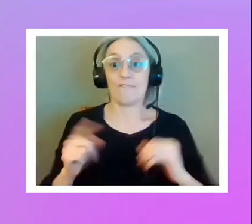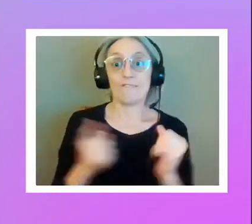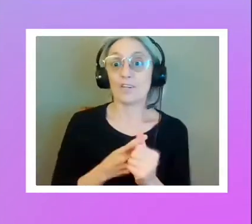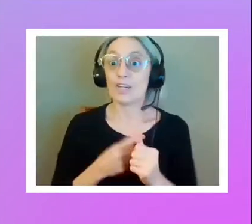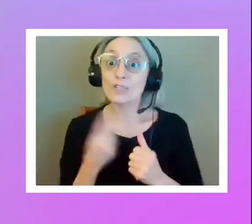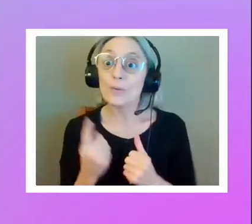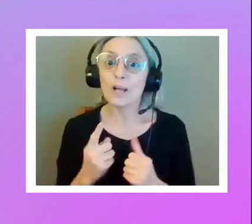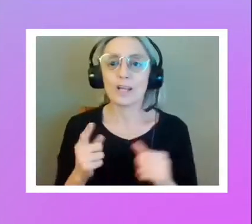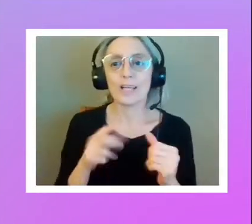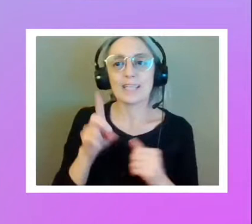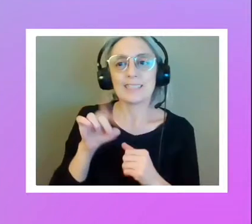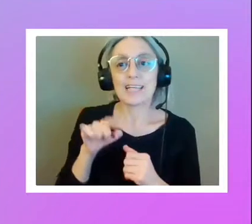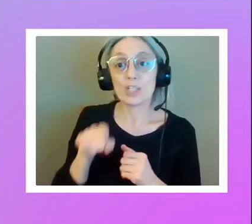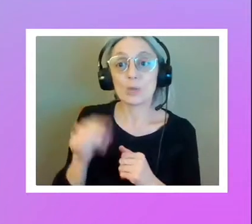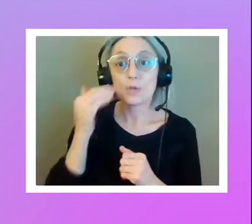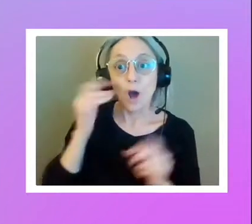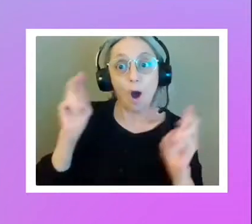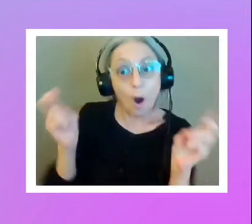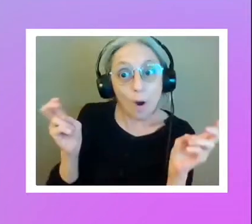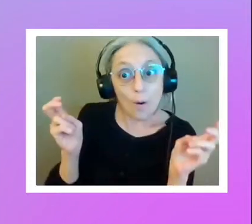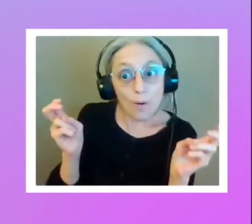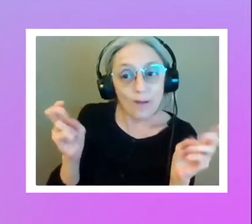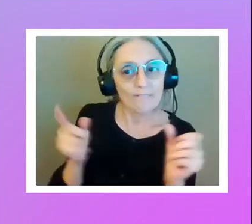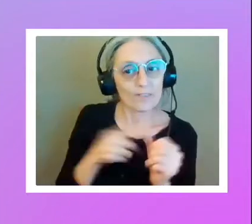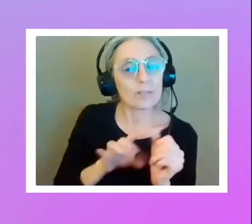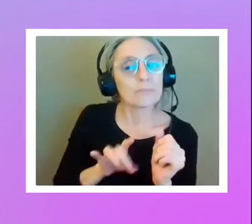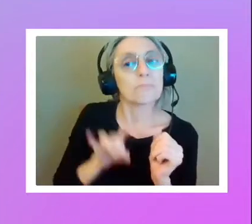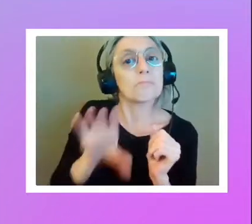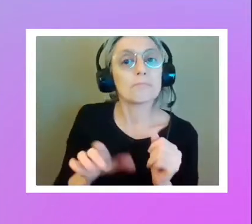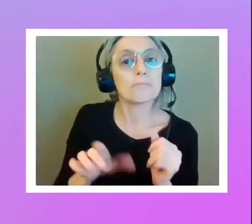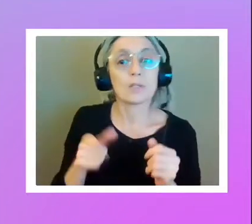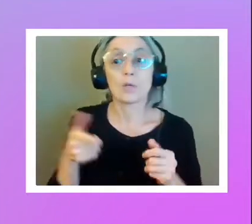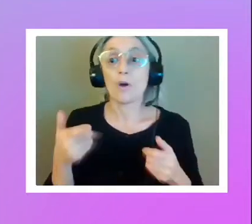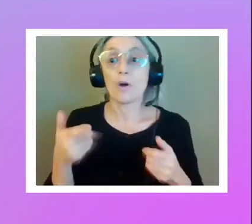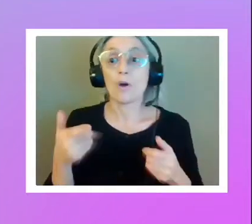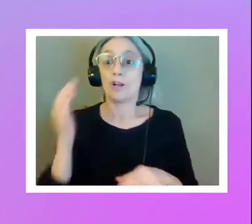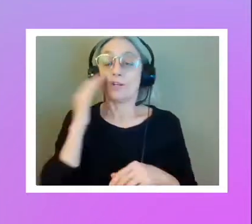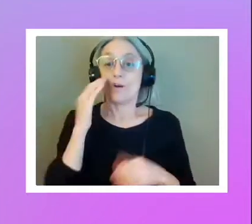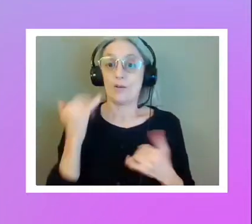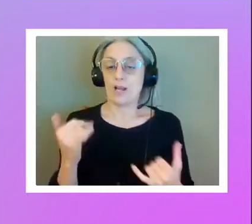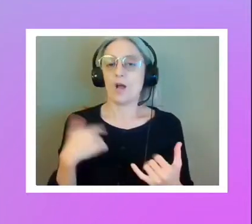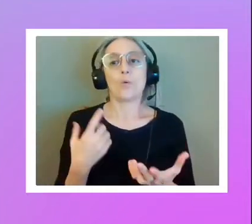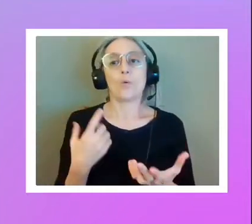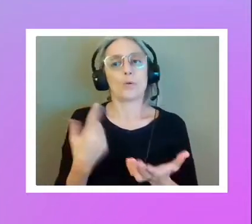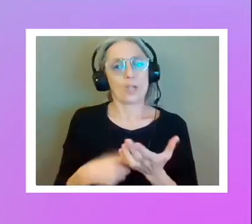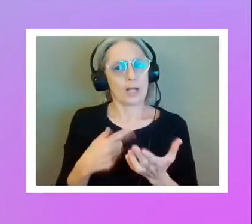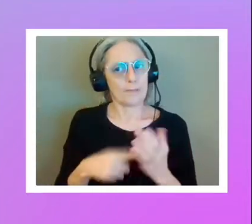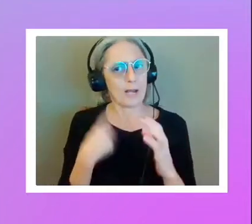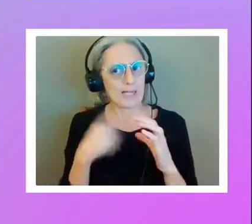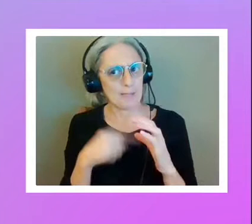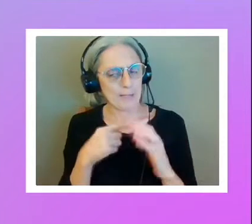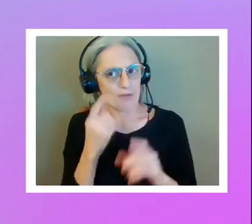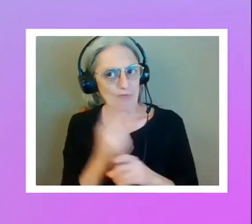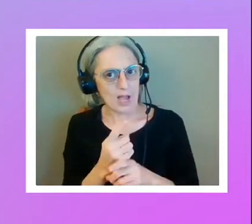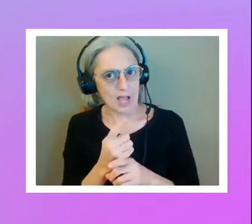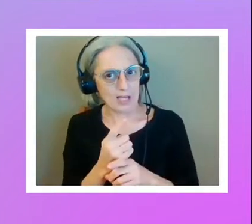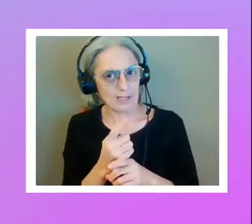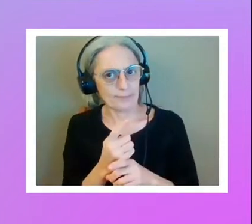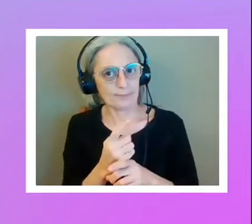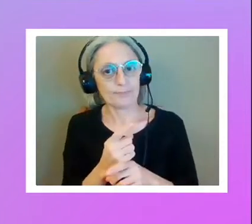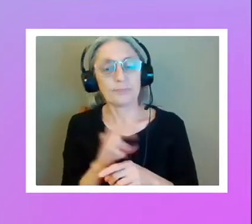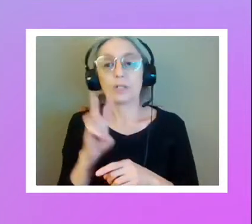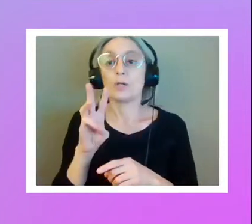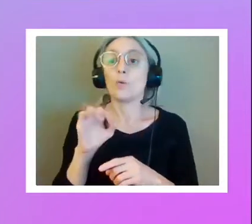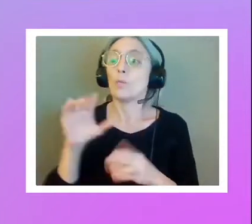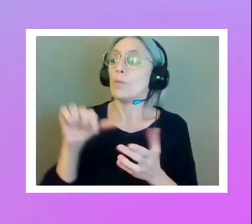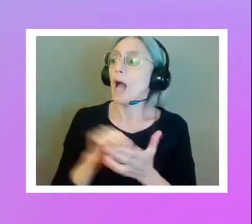first, did you know? Now, as you guys already know, we are talking about emails in an extension of web pages because they are